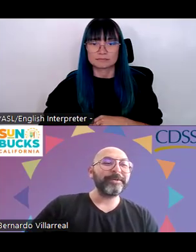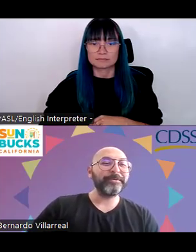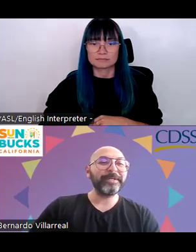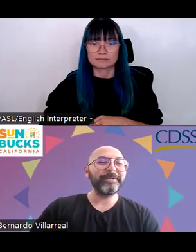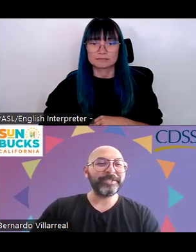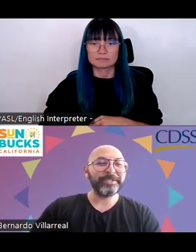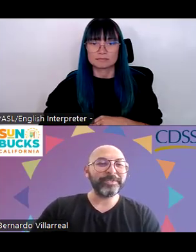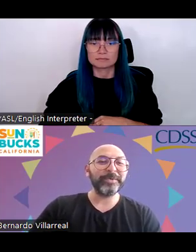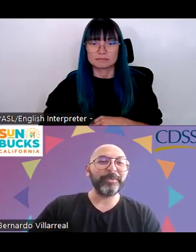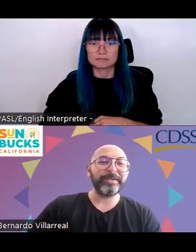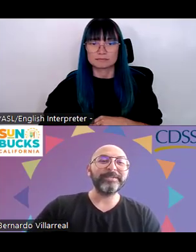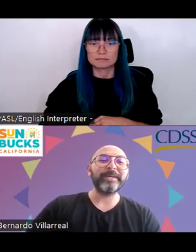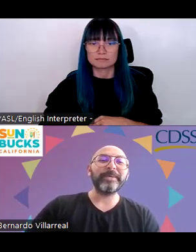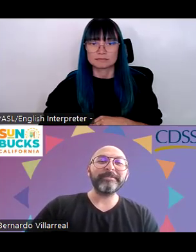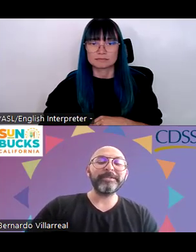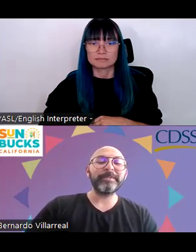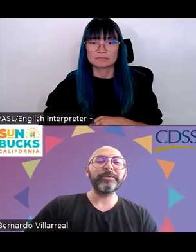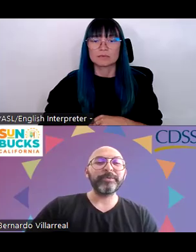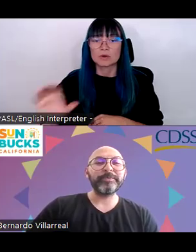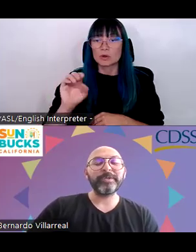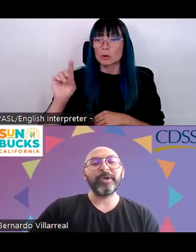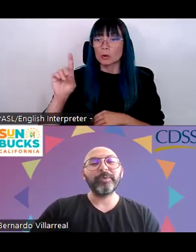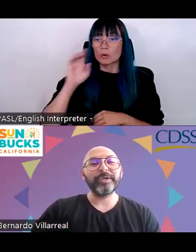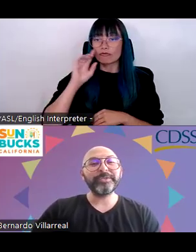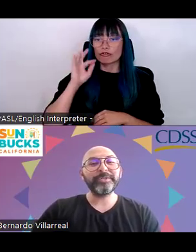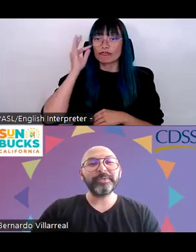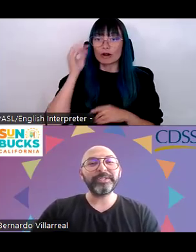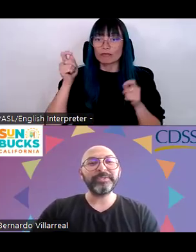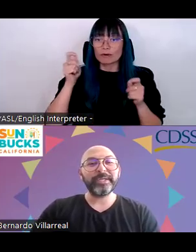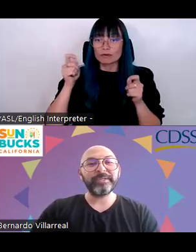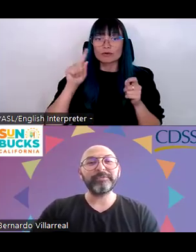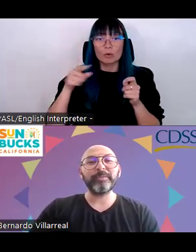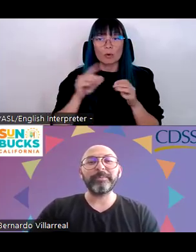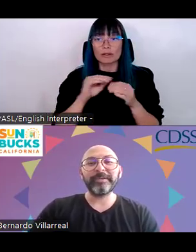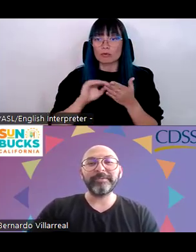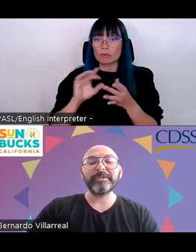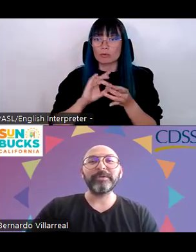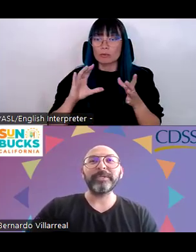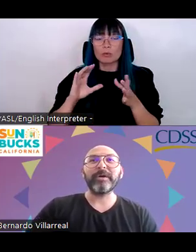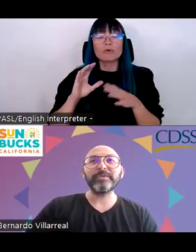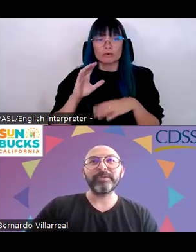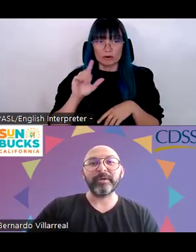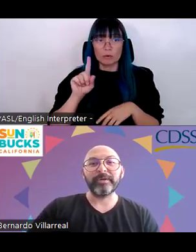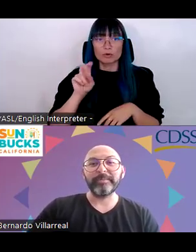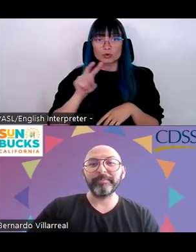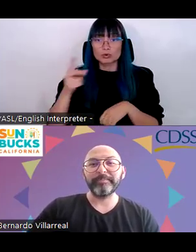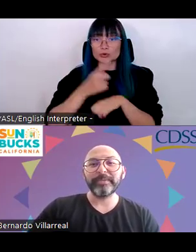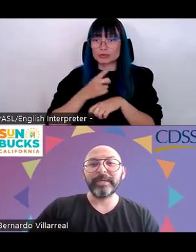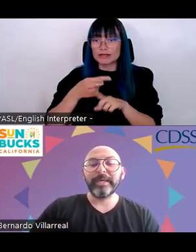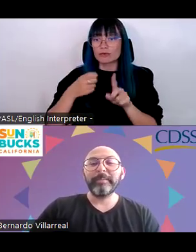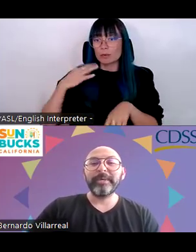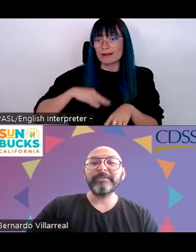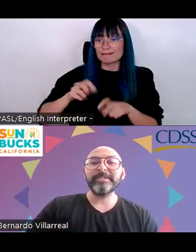The Code of Federal Regulations requires that benefits be removed 122 days from when benefits are loaded onto the